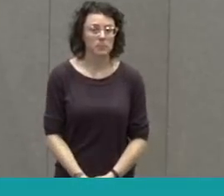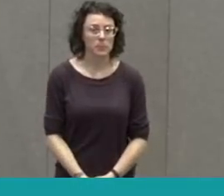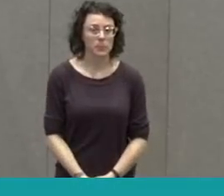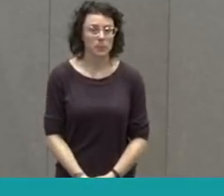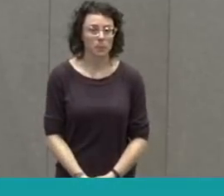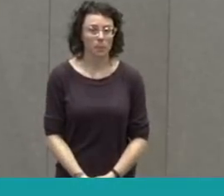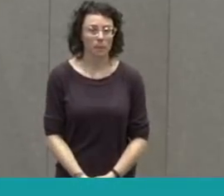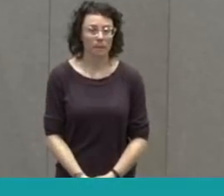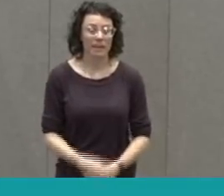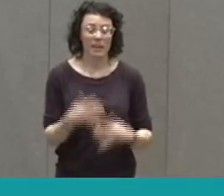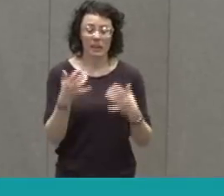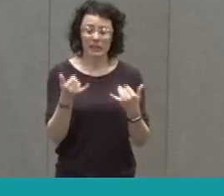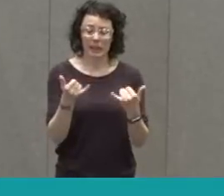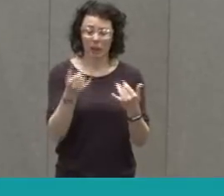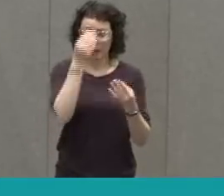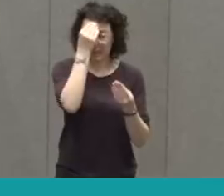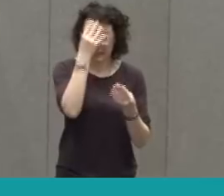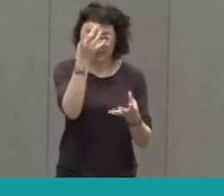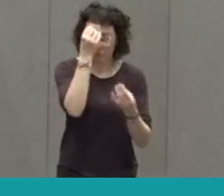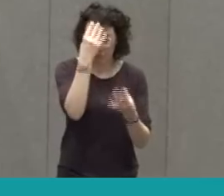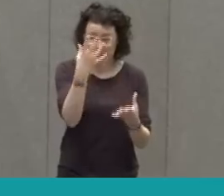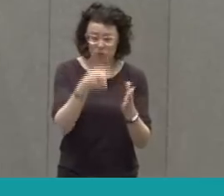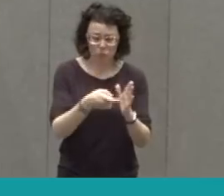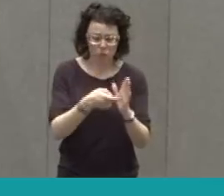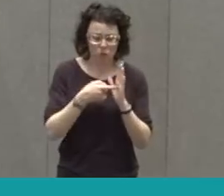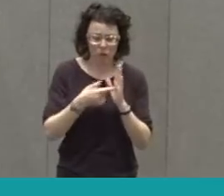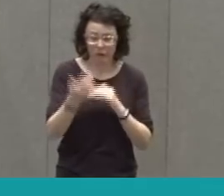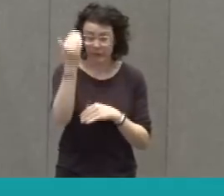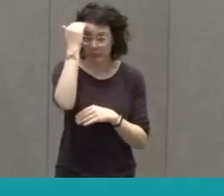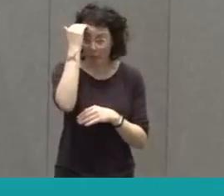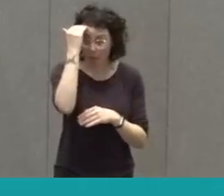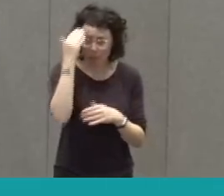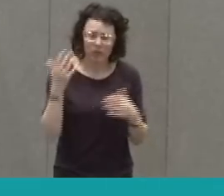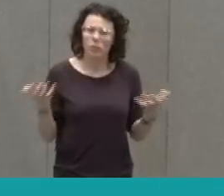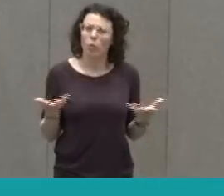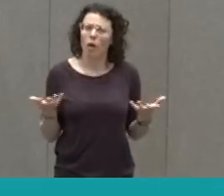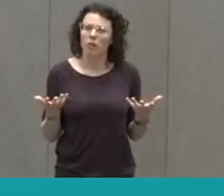the information, do we need to know that? We have